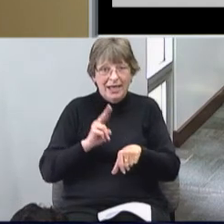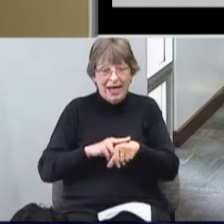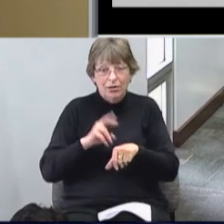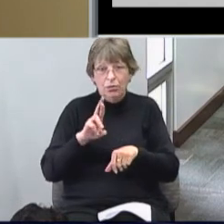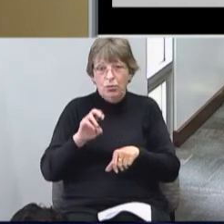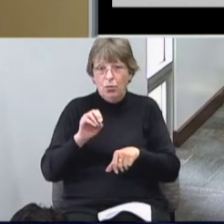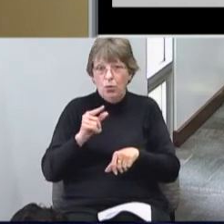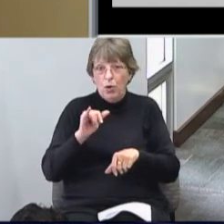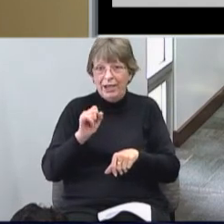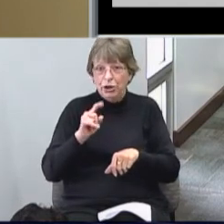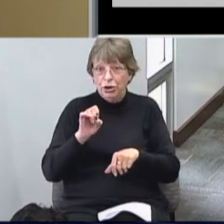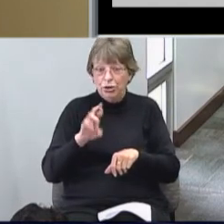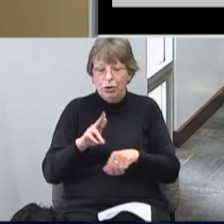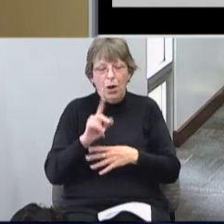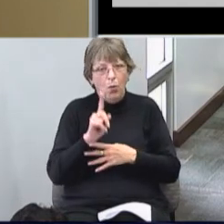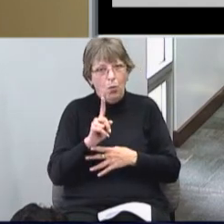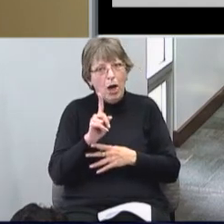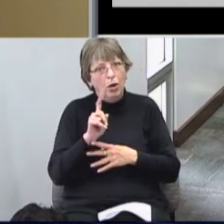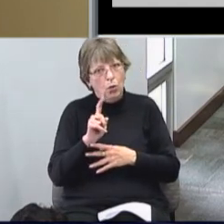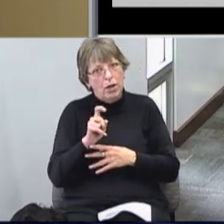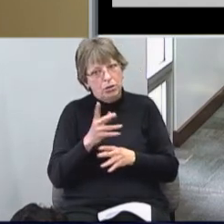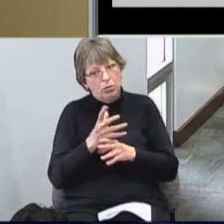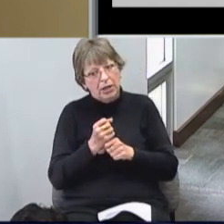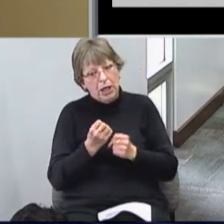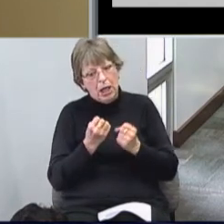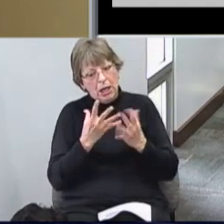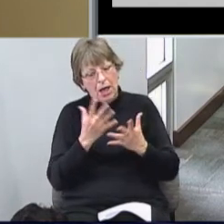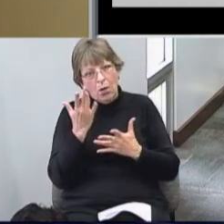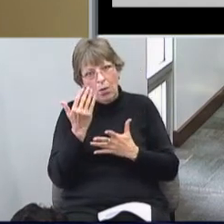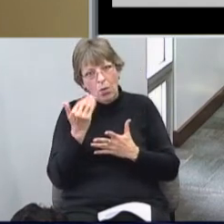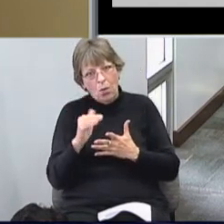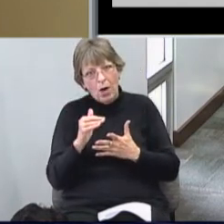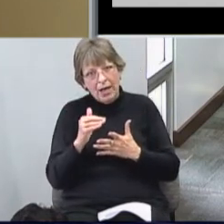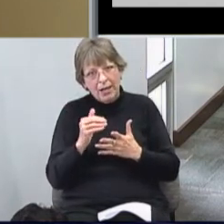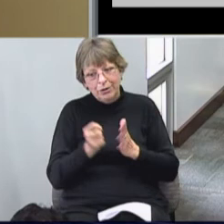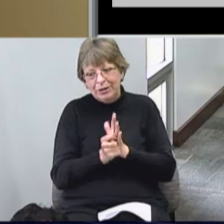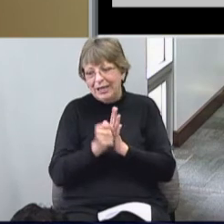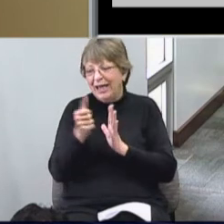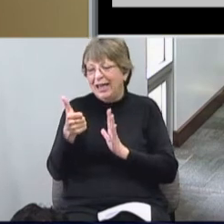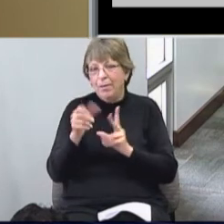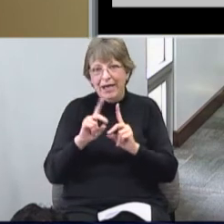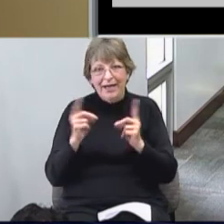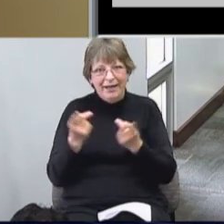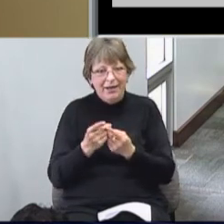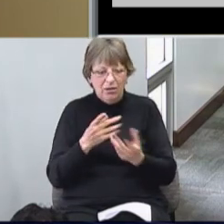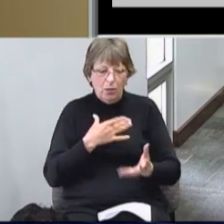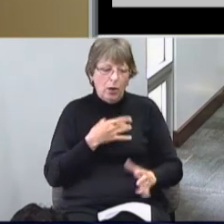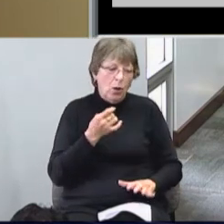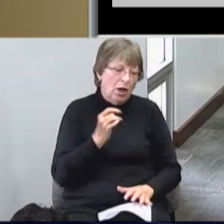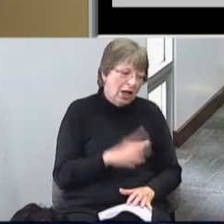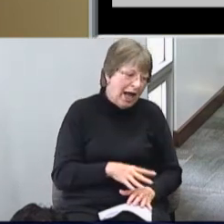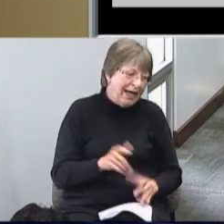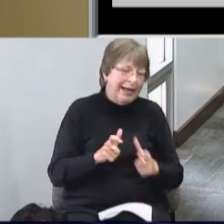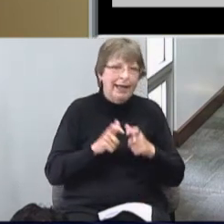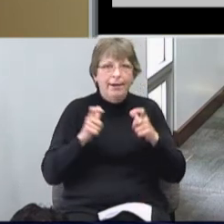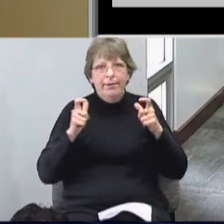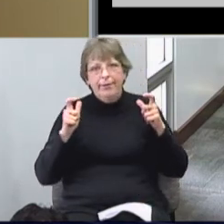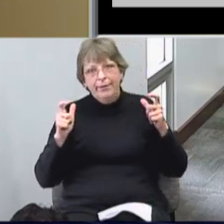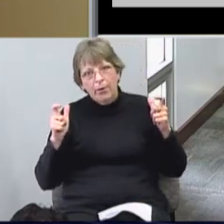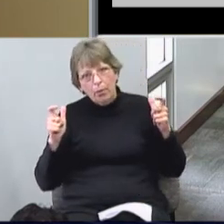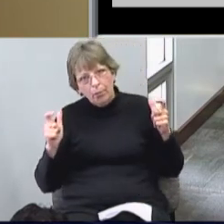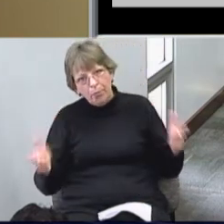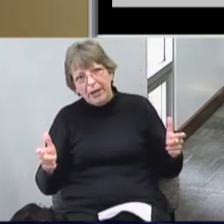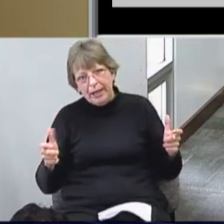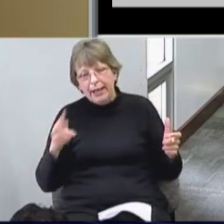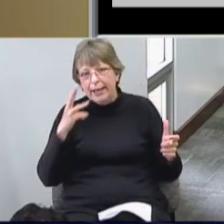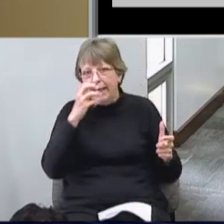Register, and one question we get a lot is, well, why don't we just get rid of the district? We don't like it, it's too big, it's weird shape, why do